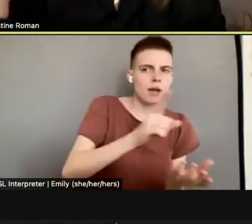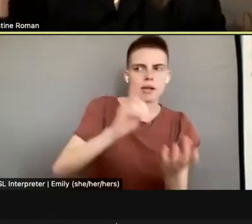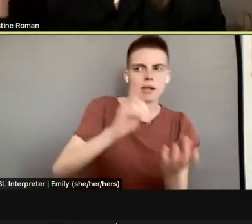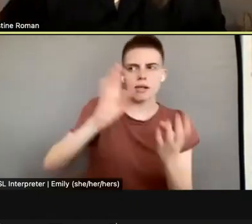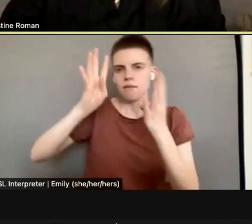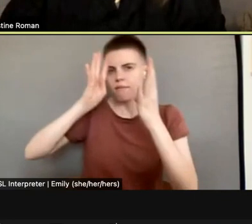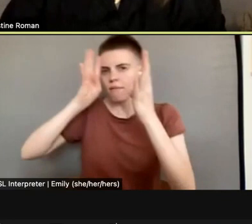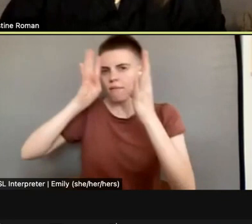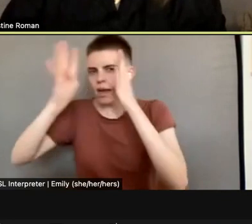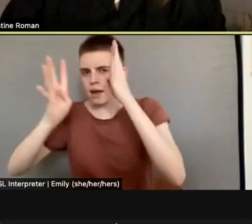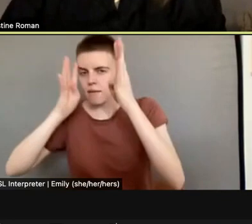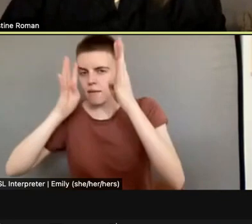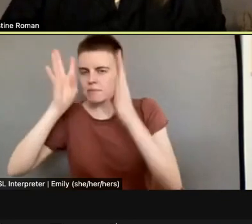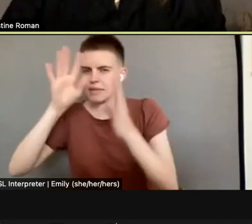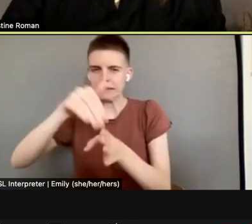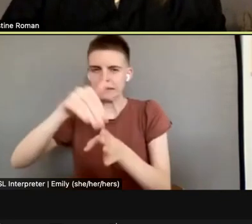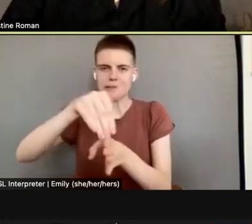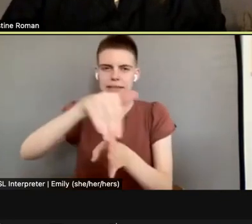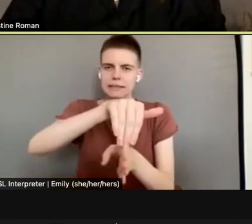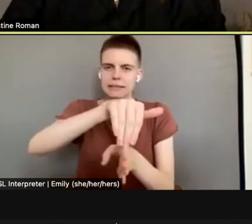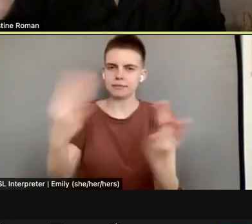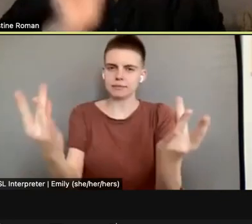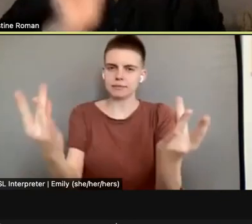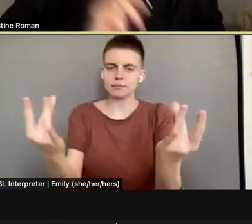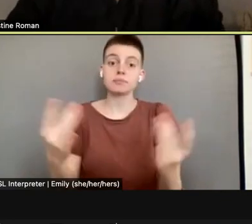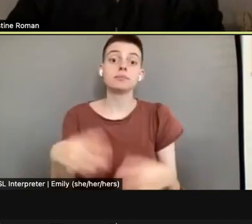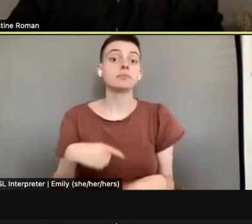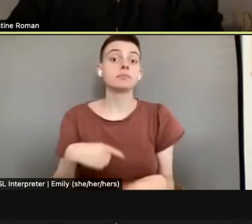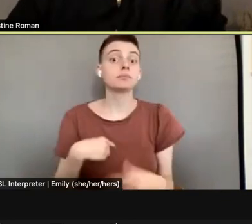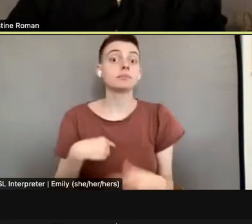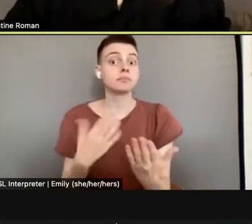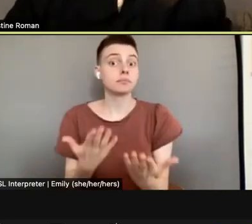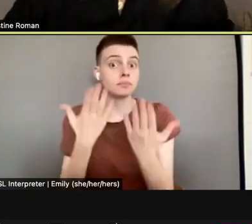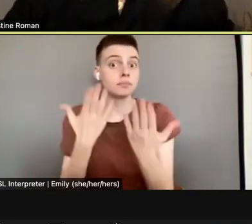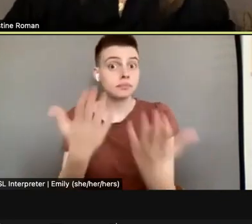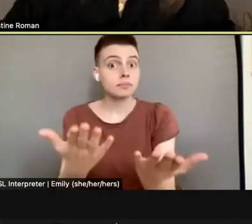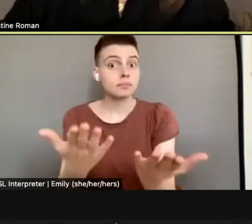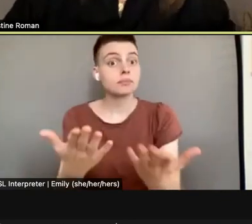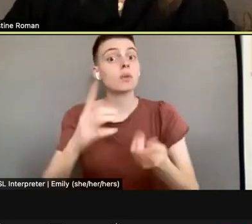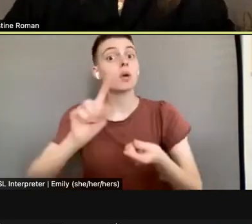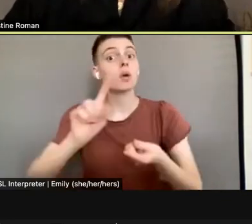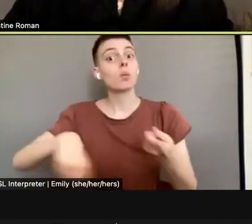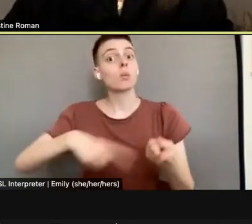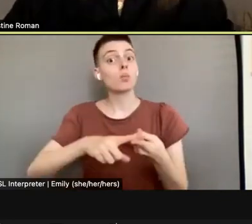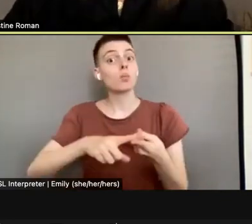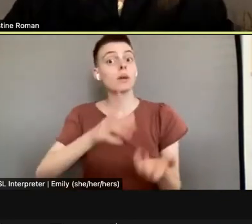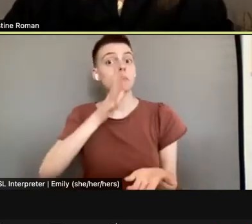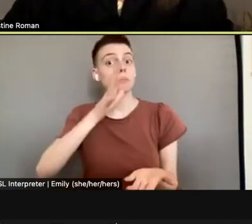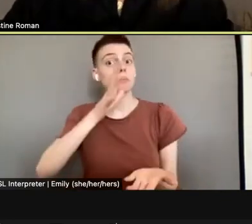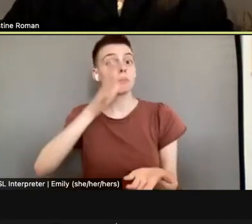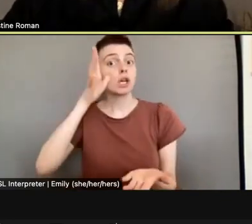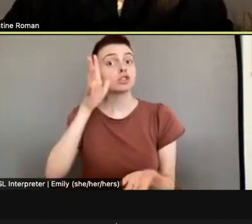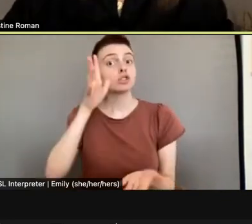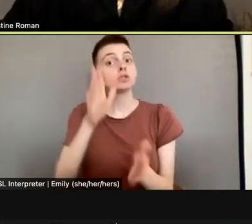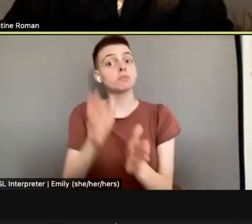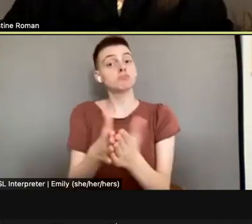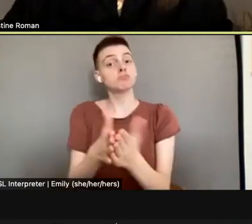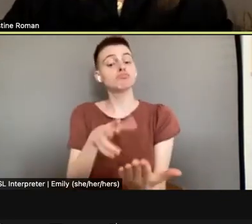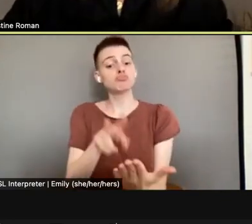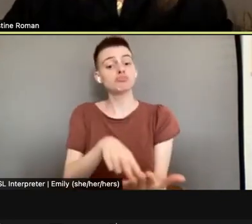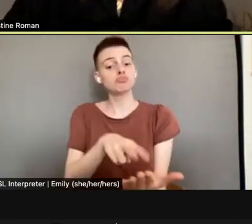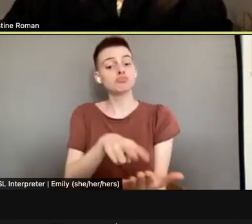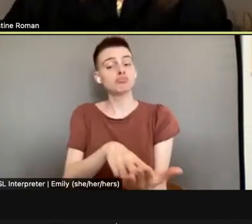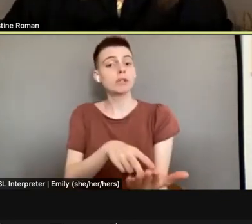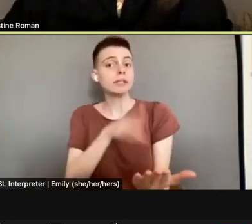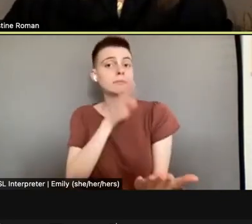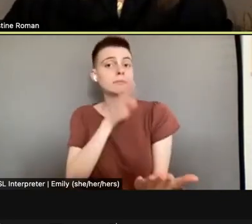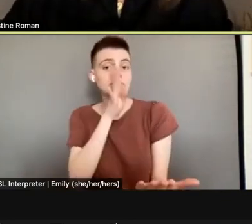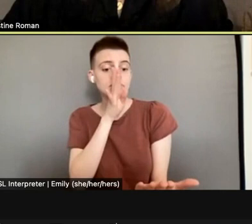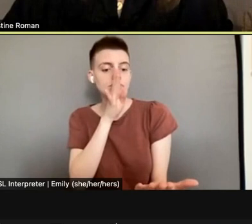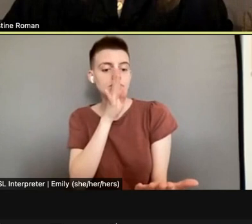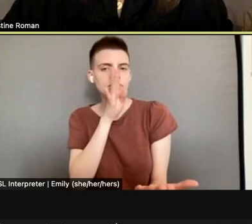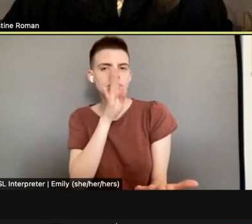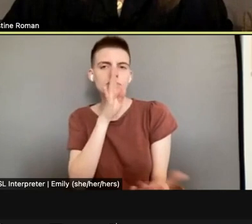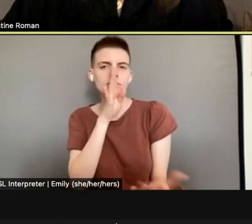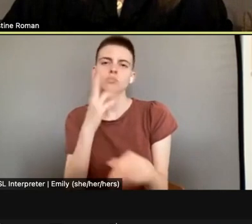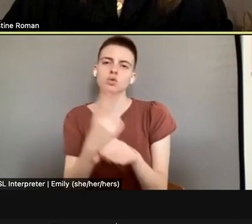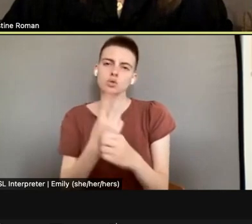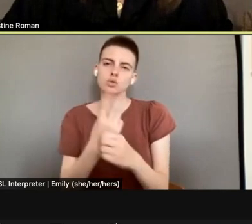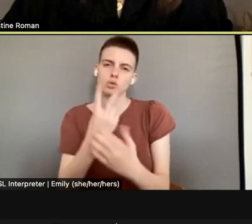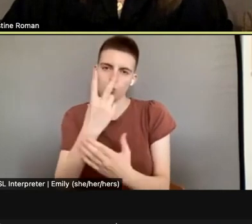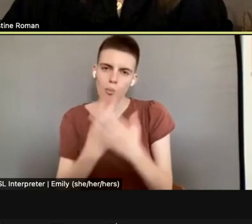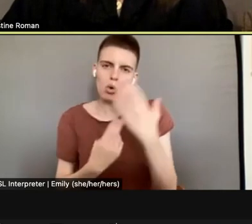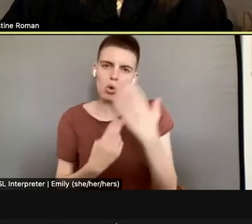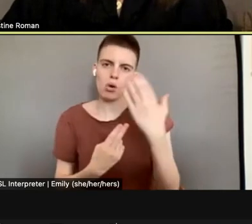that parents, when they're reading to their children, that they read to them both stories that are fantasy